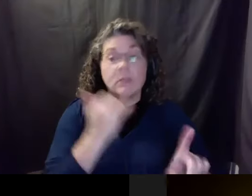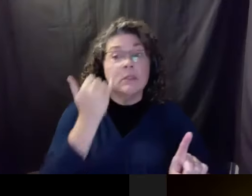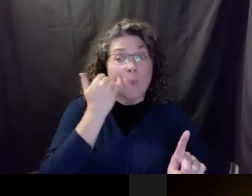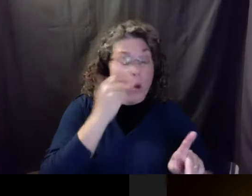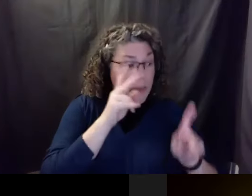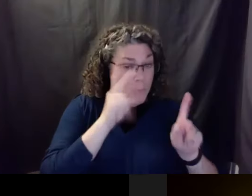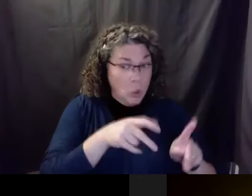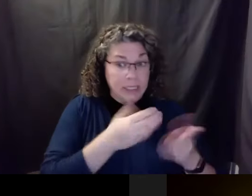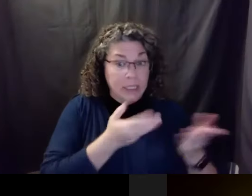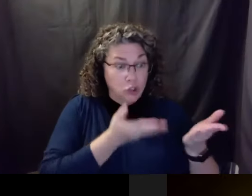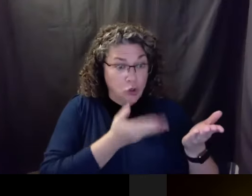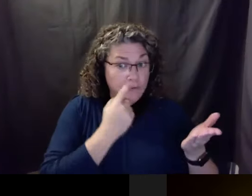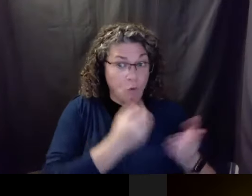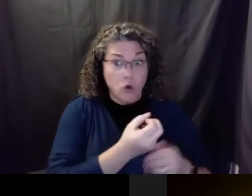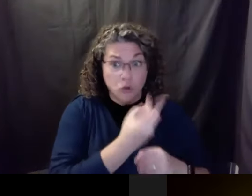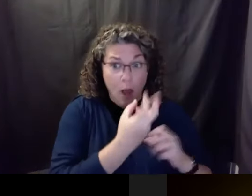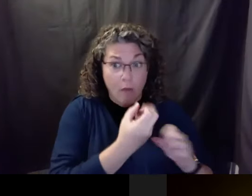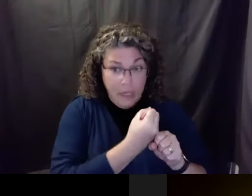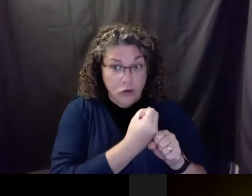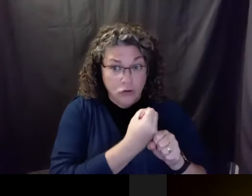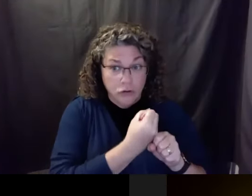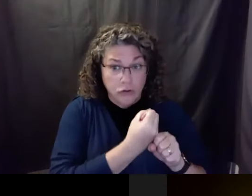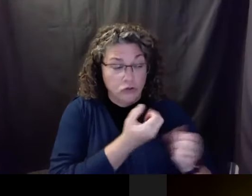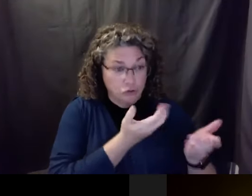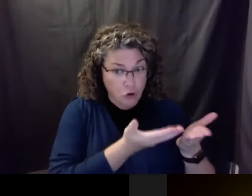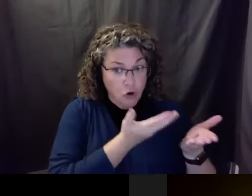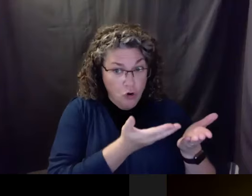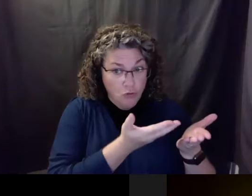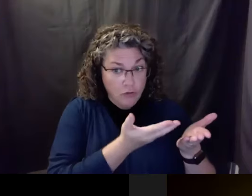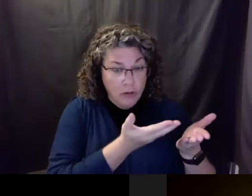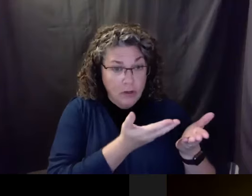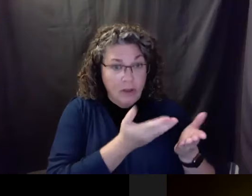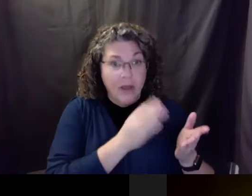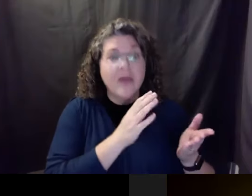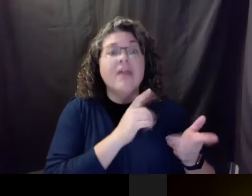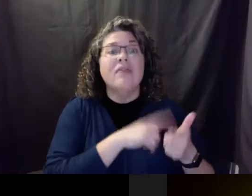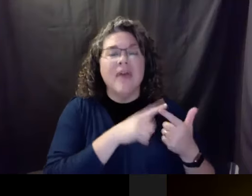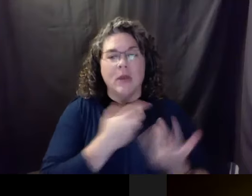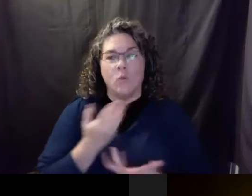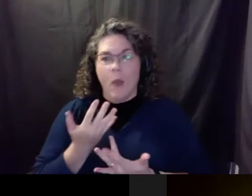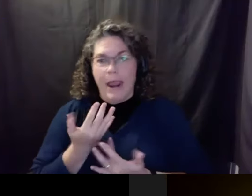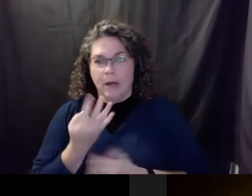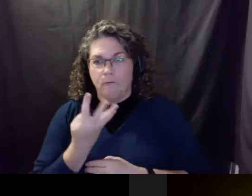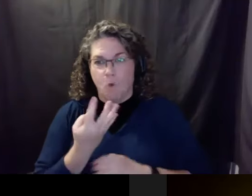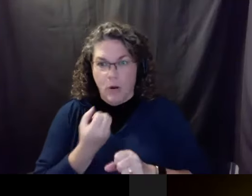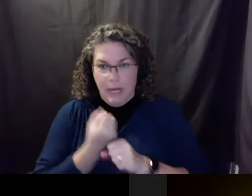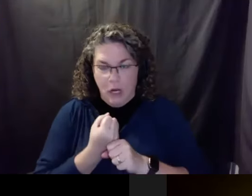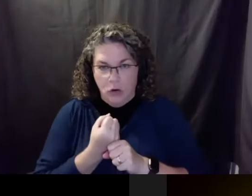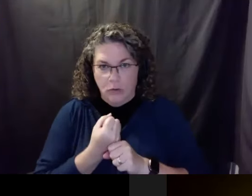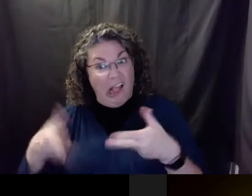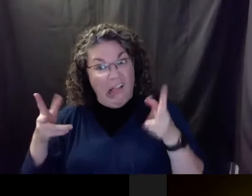on the legislature as a legislator, you can serve again after you wait for 4 years.